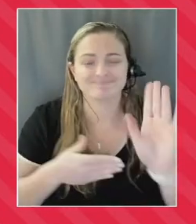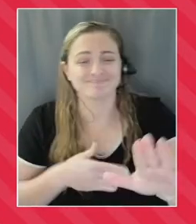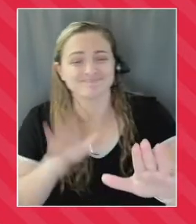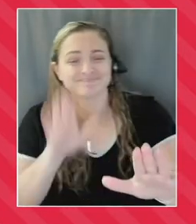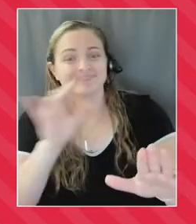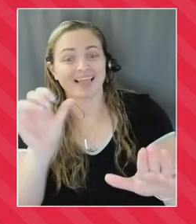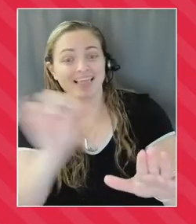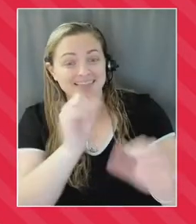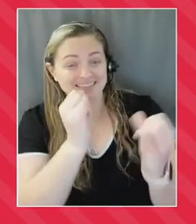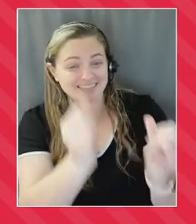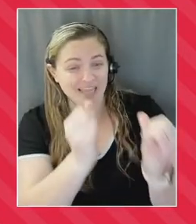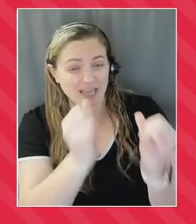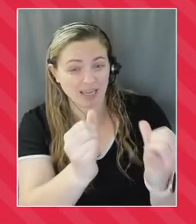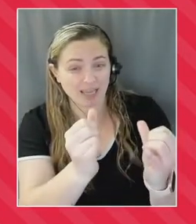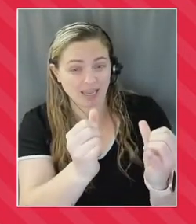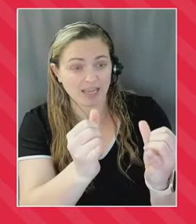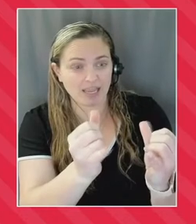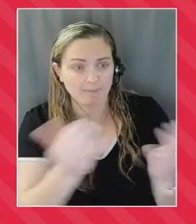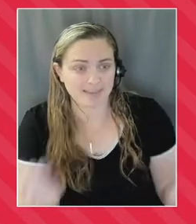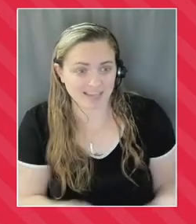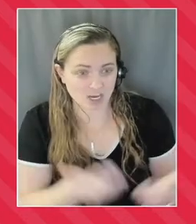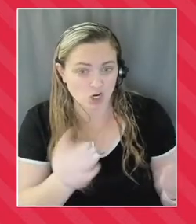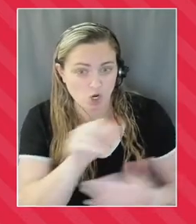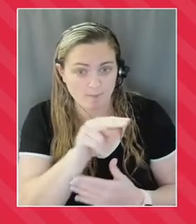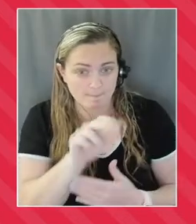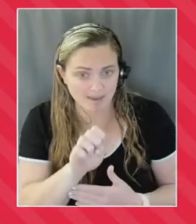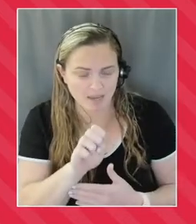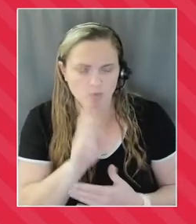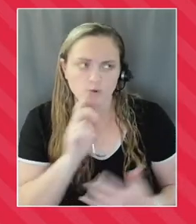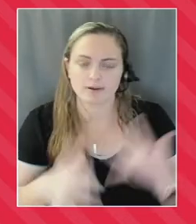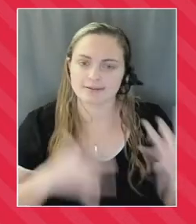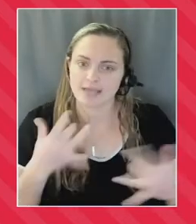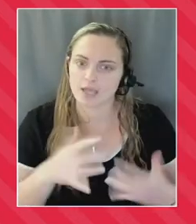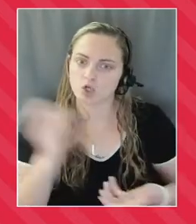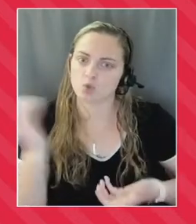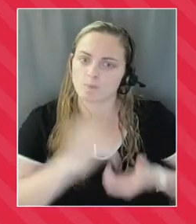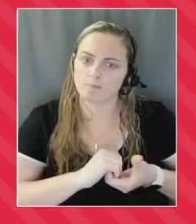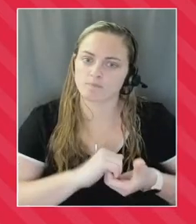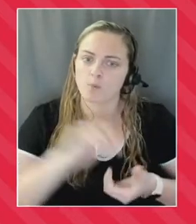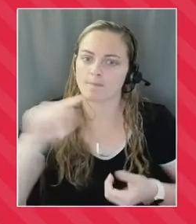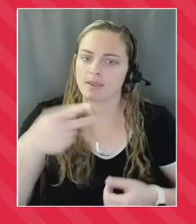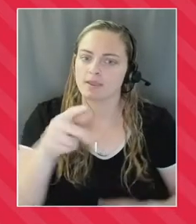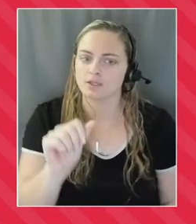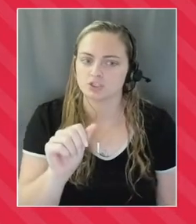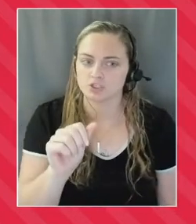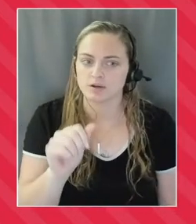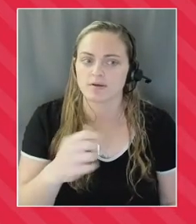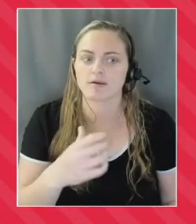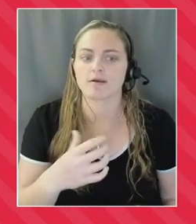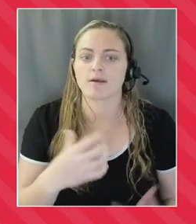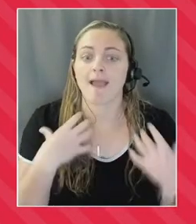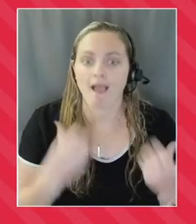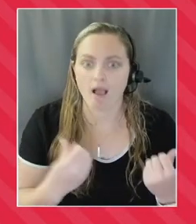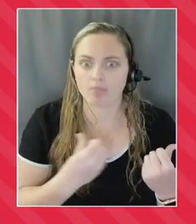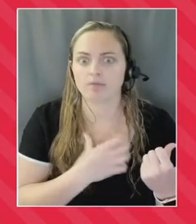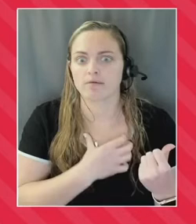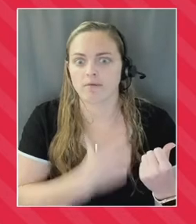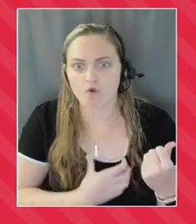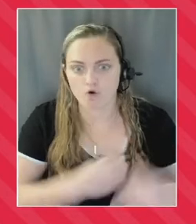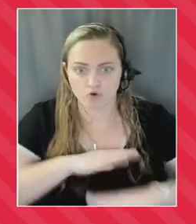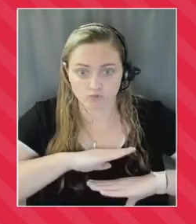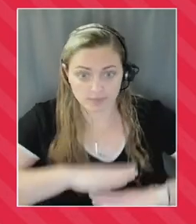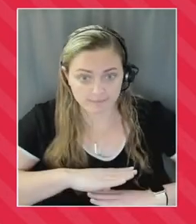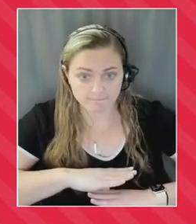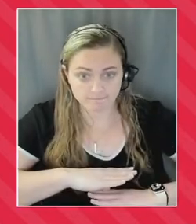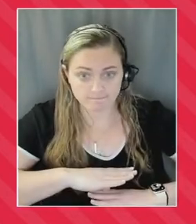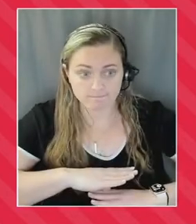like you, Good Shepherd Food Bank here in Maine is really excited to partnership with PHA's Healthy Hunger Relief so